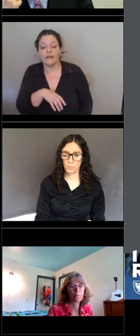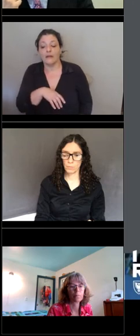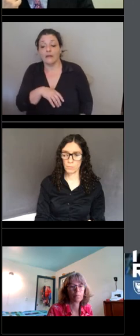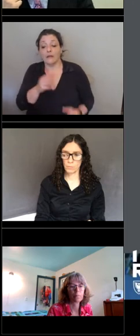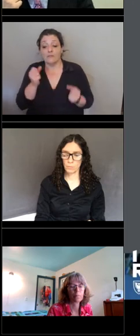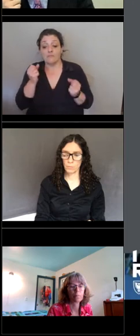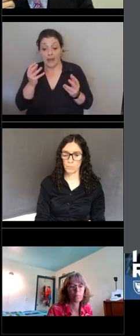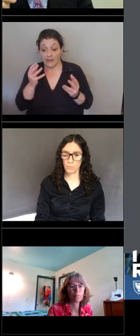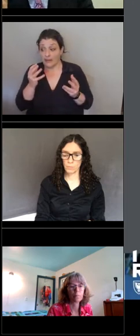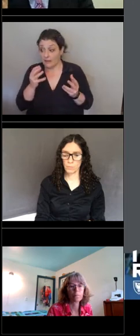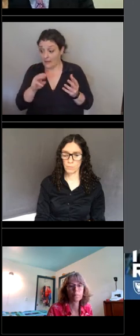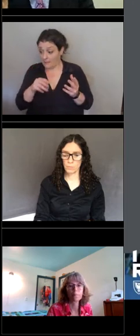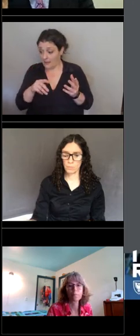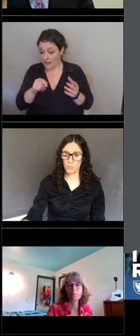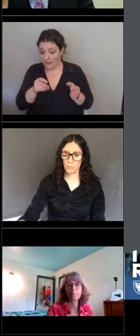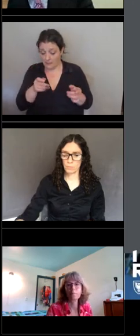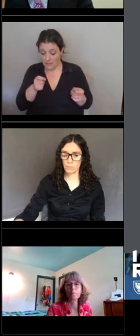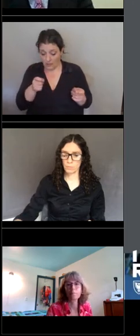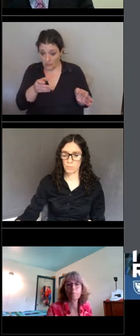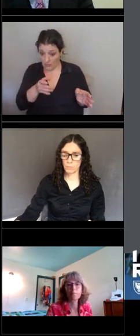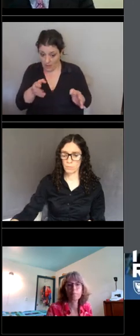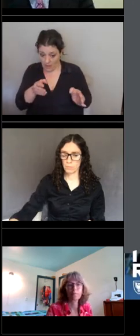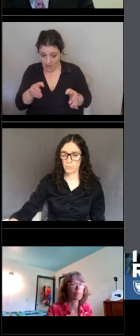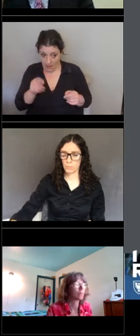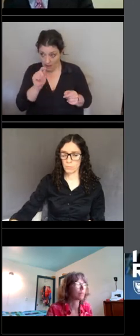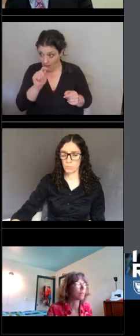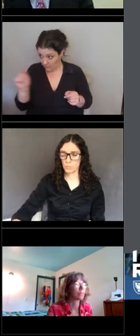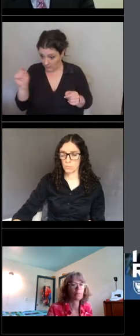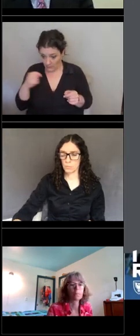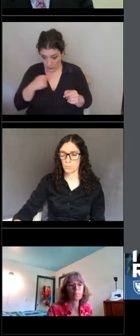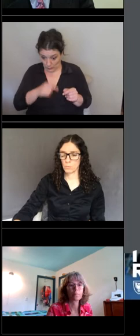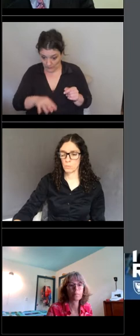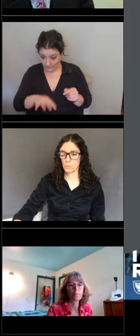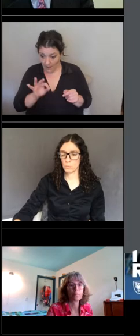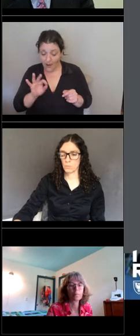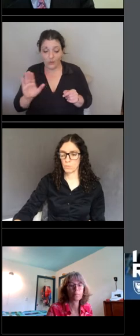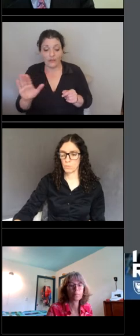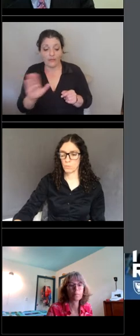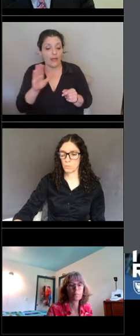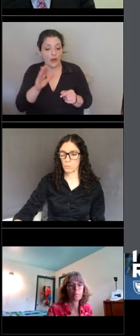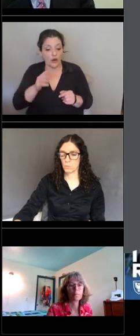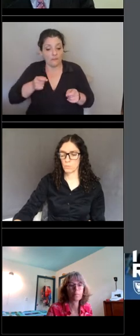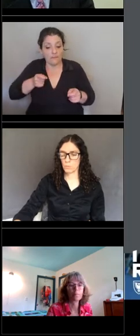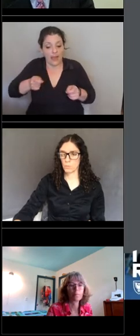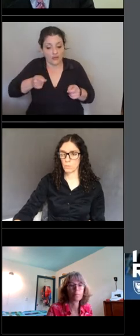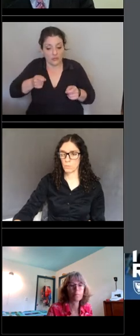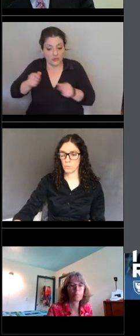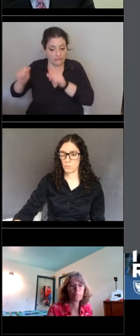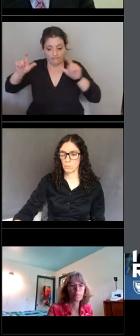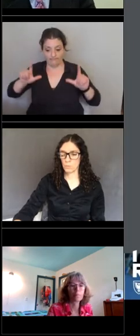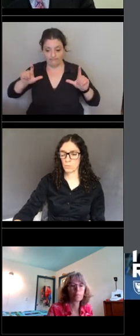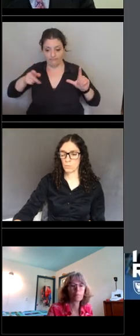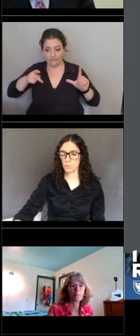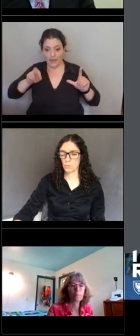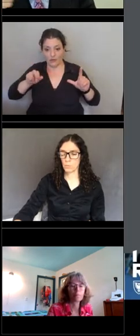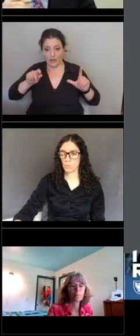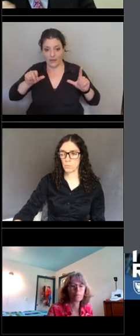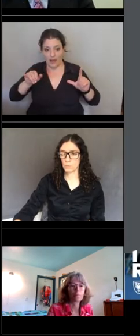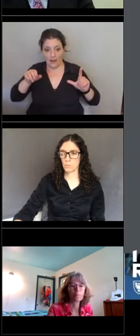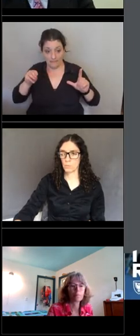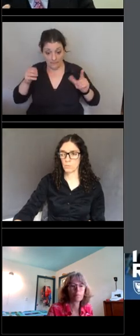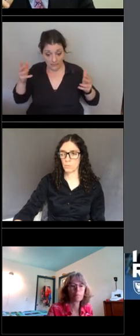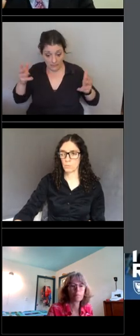as their management paradigm to be adaptive ecosystem management. So